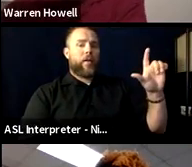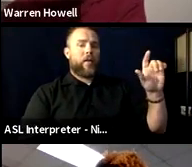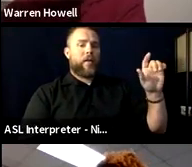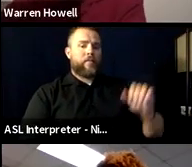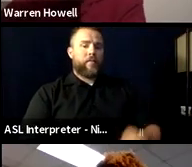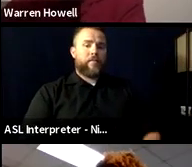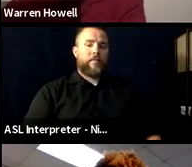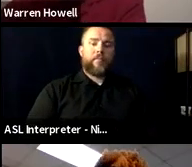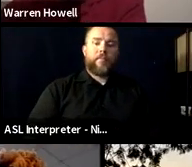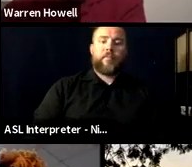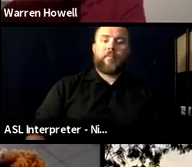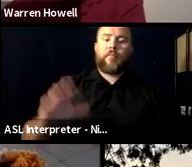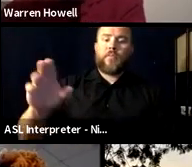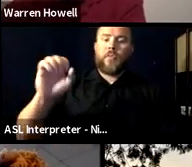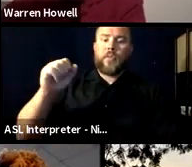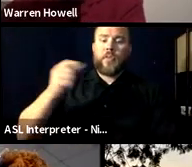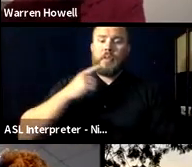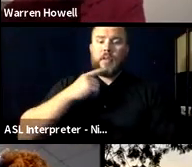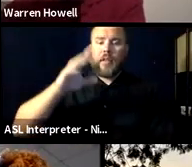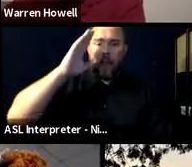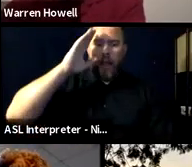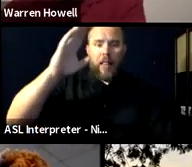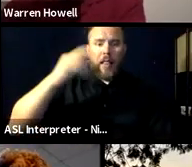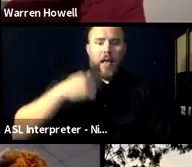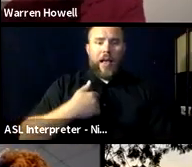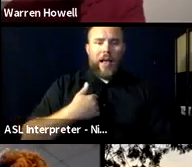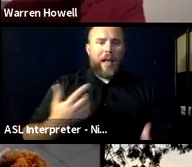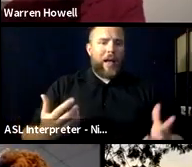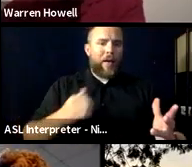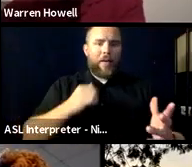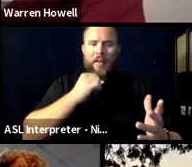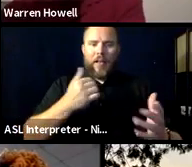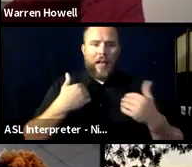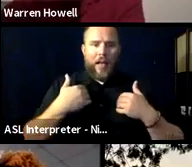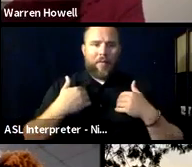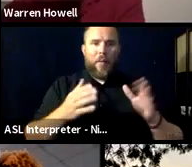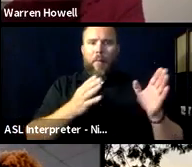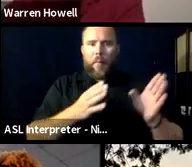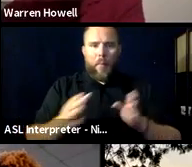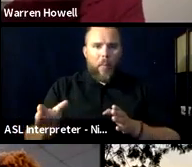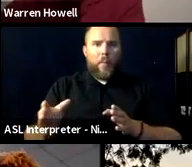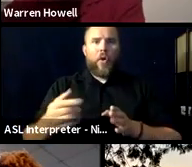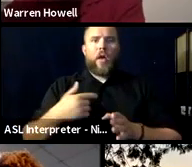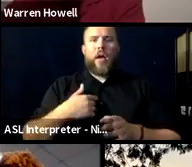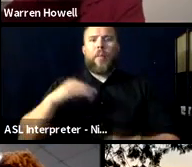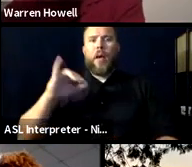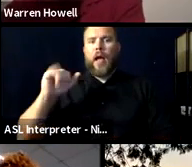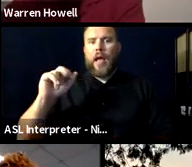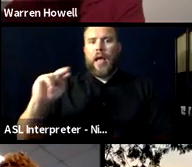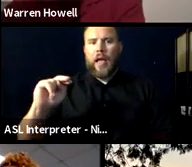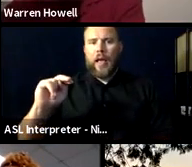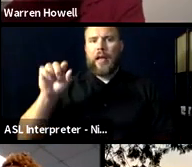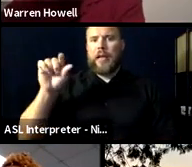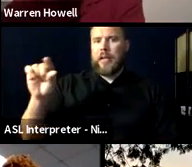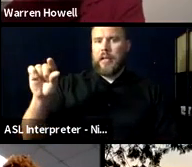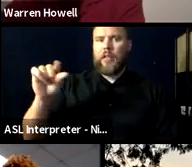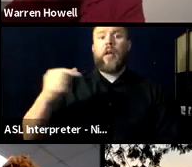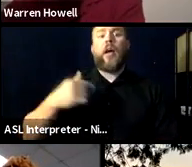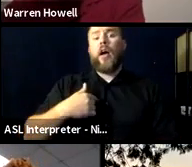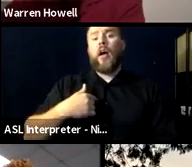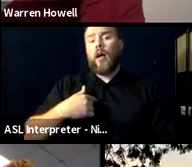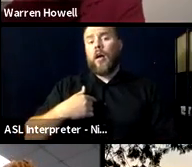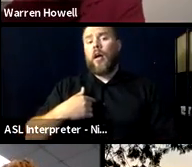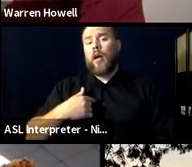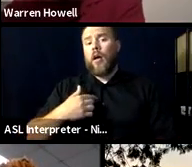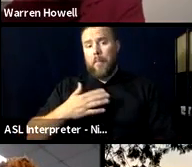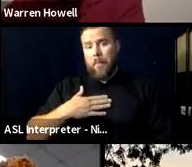you. I kind of regret not coming prepared with something. I am Ian Glidewell. I am the parent of a special